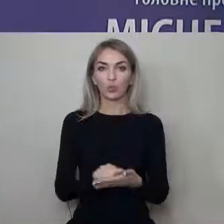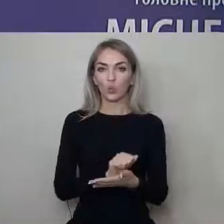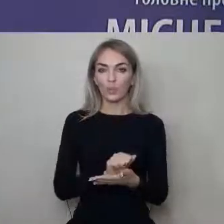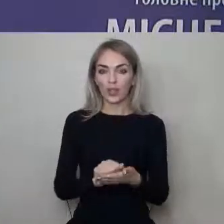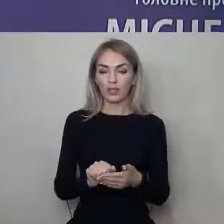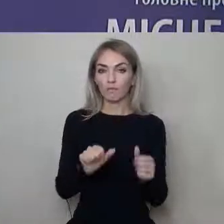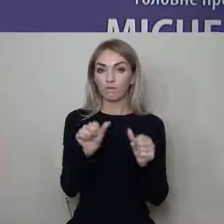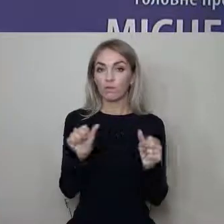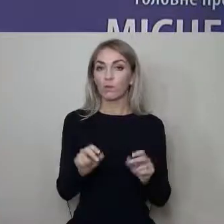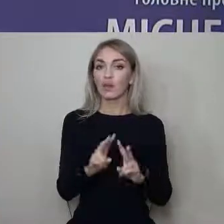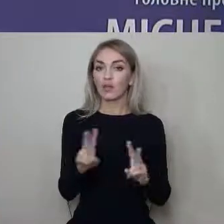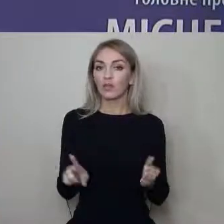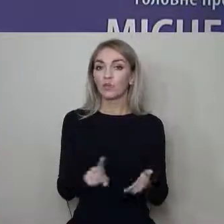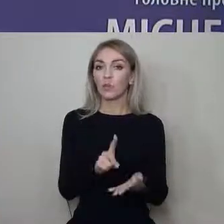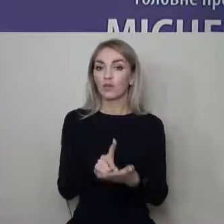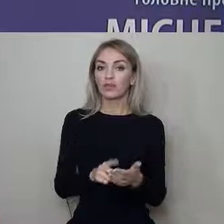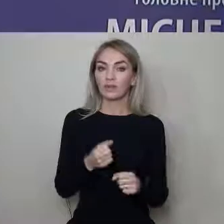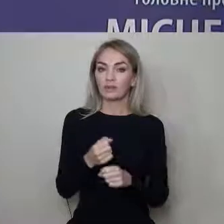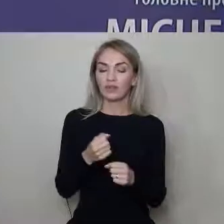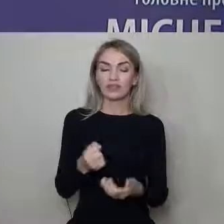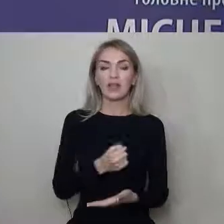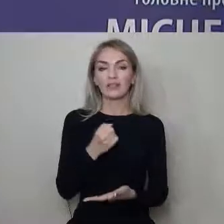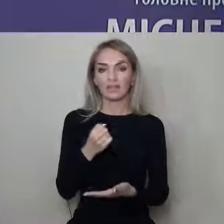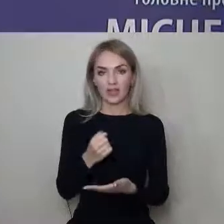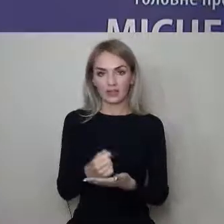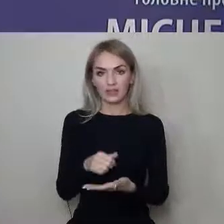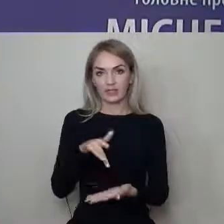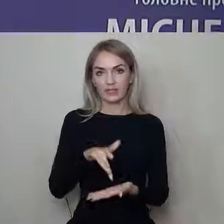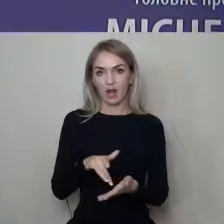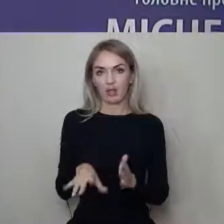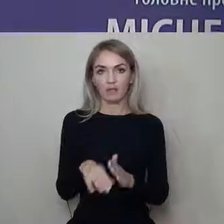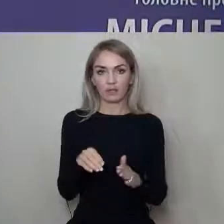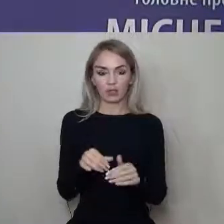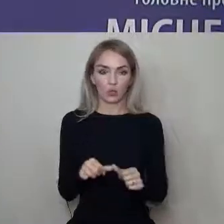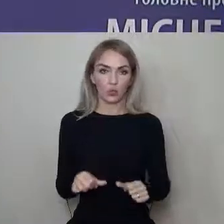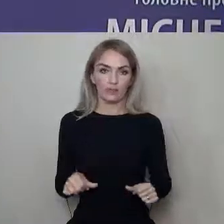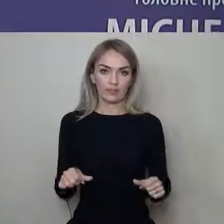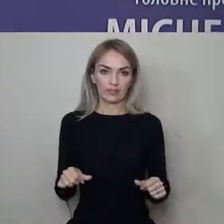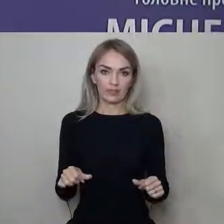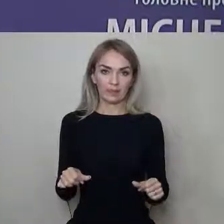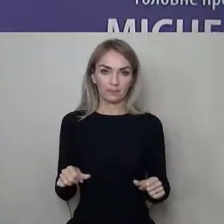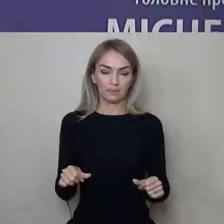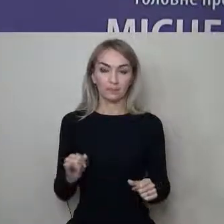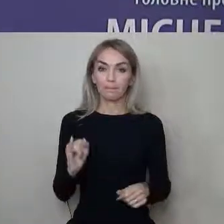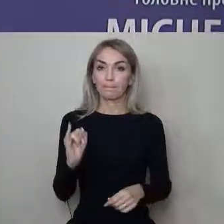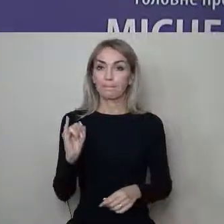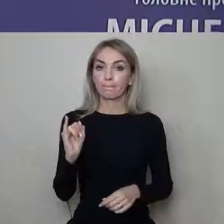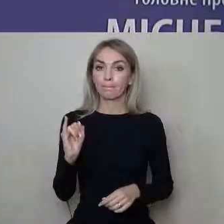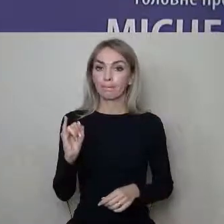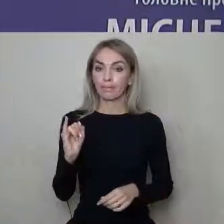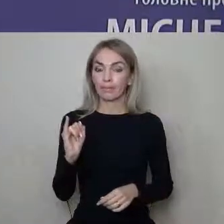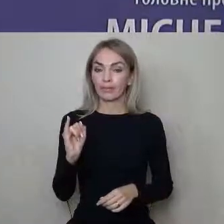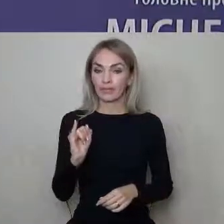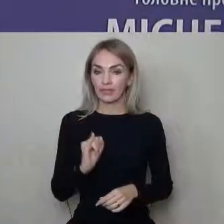the list of documents that should be developed and approved by the CEC.